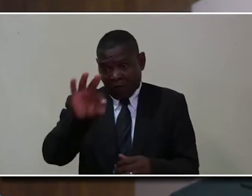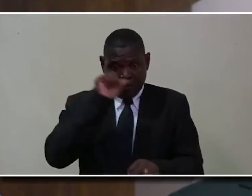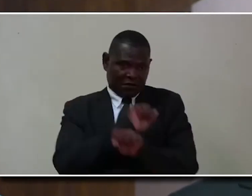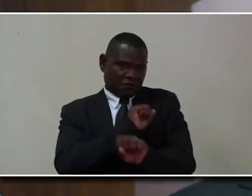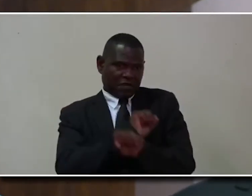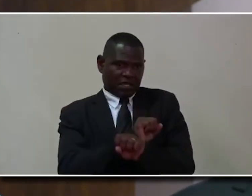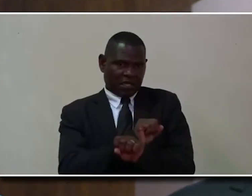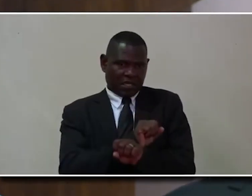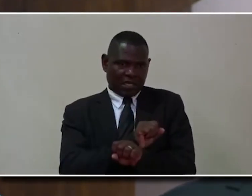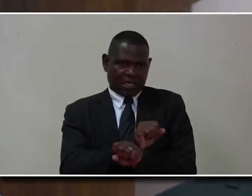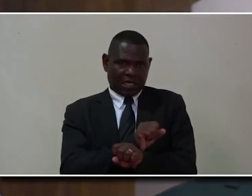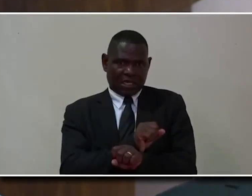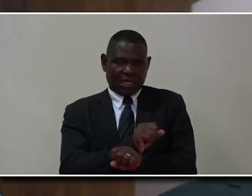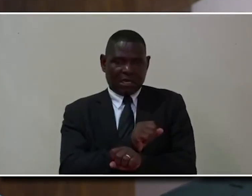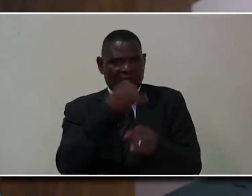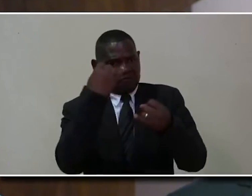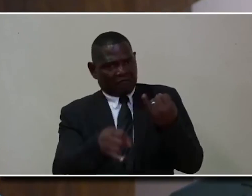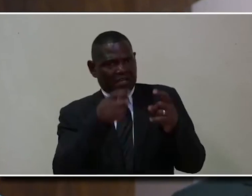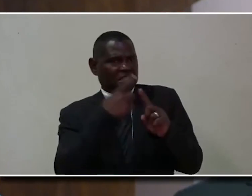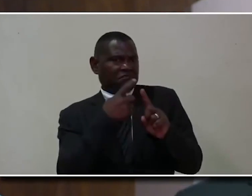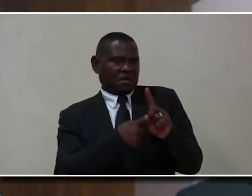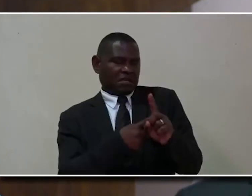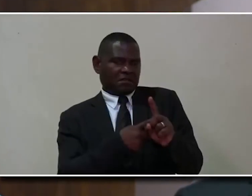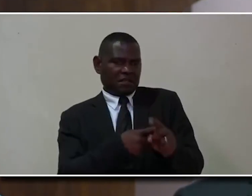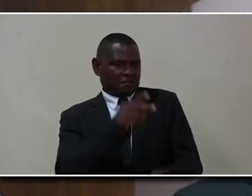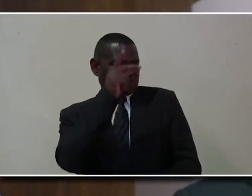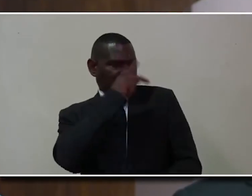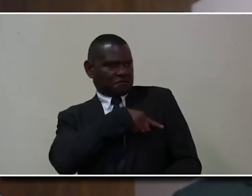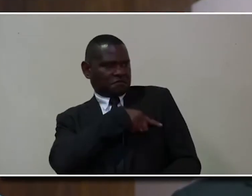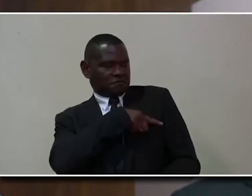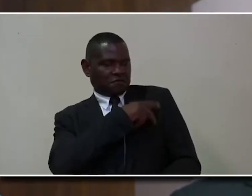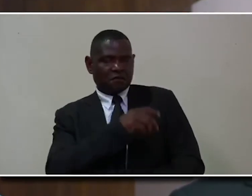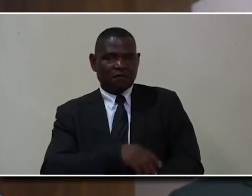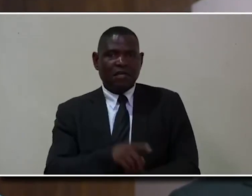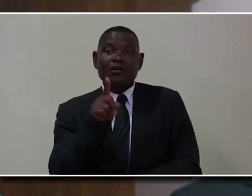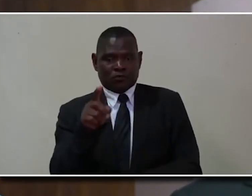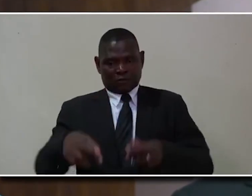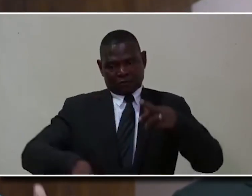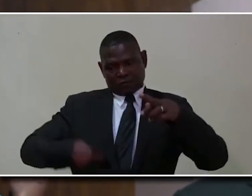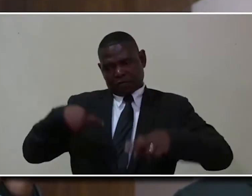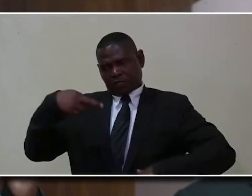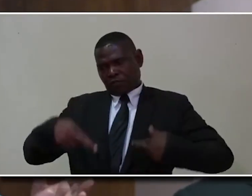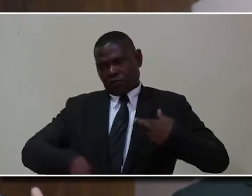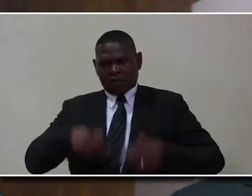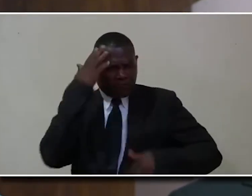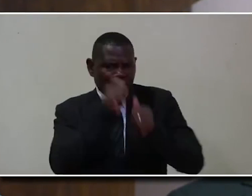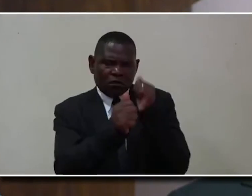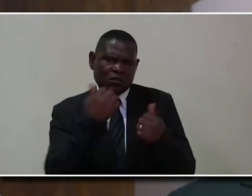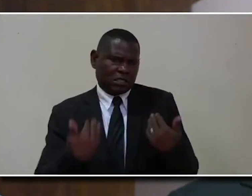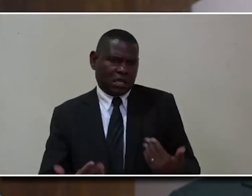You are earning a salary at the end of the month. Mapeto amwezi ukhala ndi kupasidwa kobiri. You rejoice. Ukhala wakukondwera. Because you are